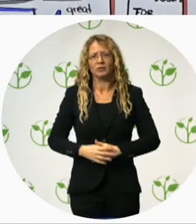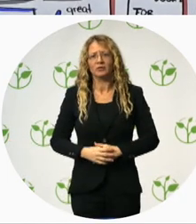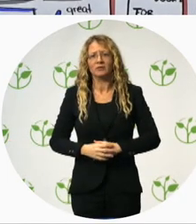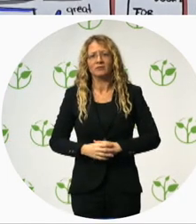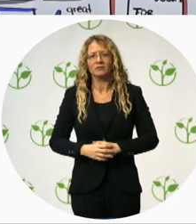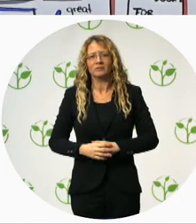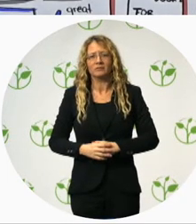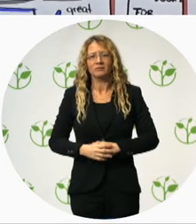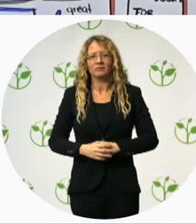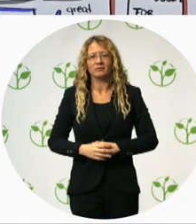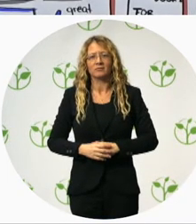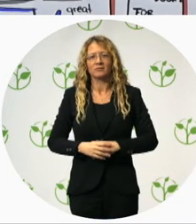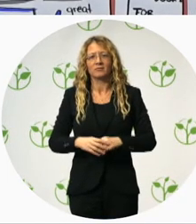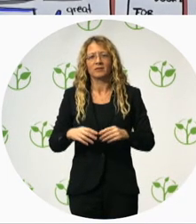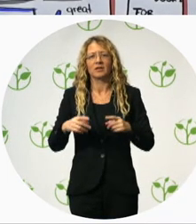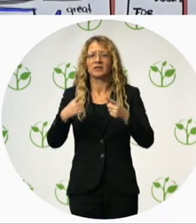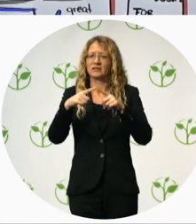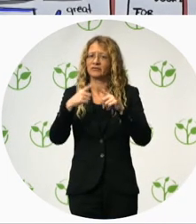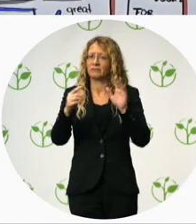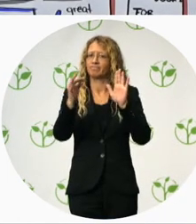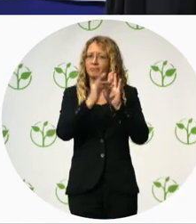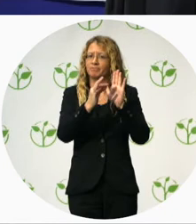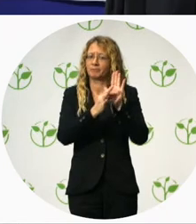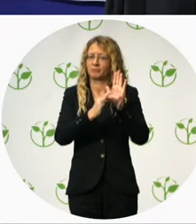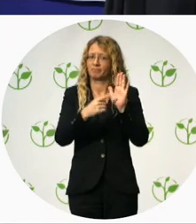you can ask you later on that.